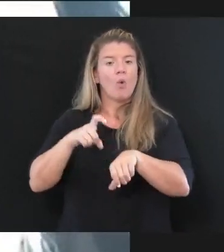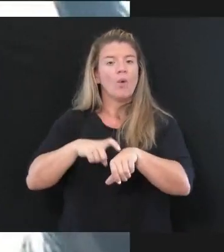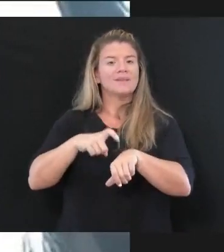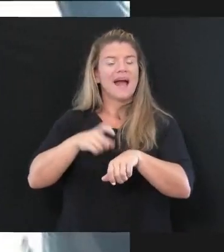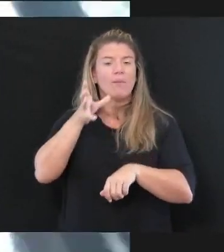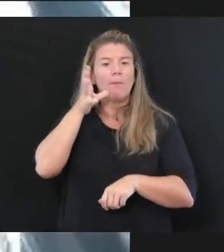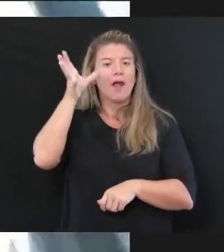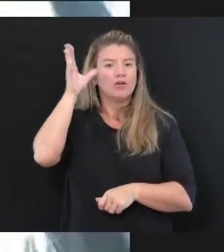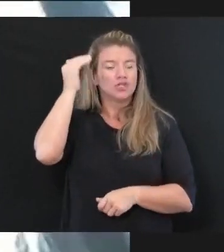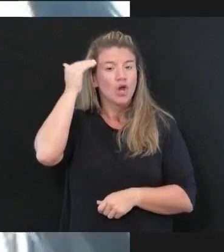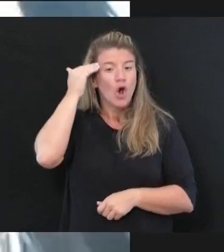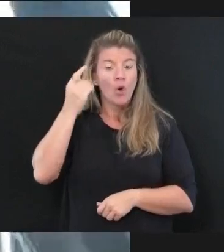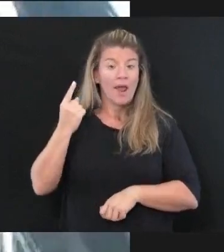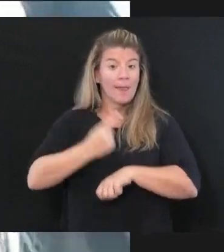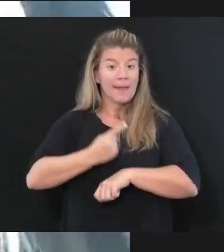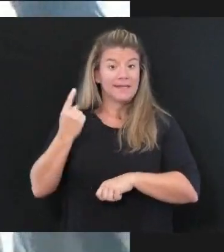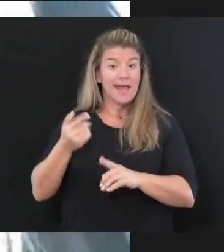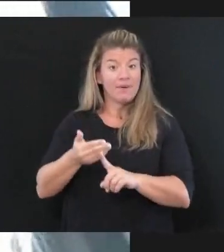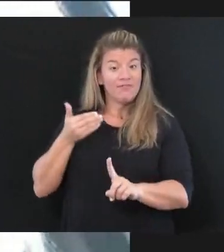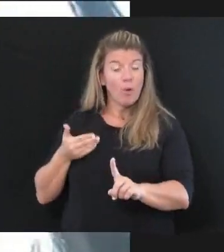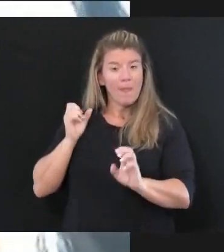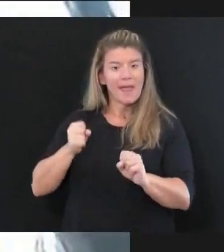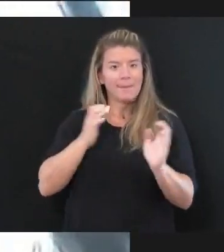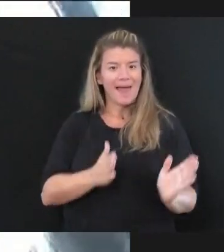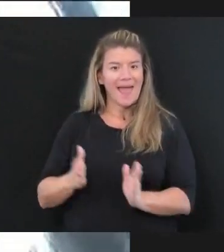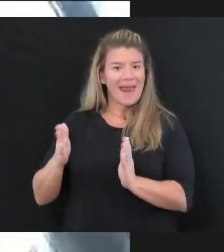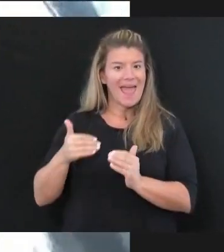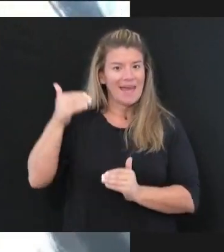know that the day before so they can start planning ahead?